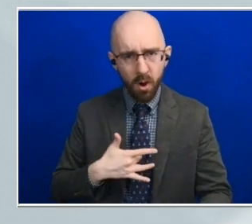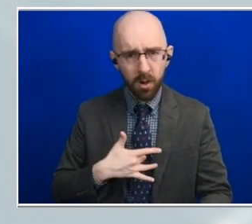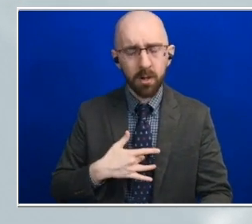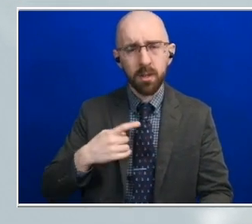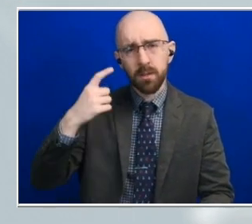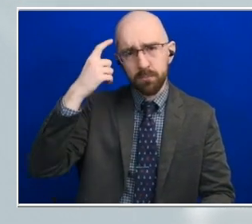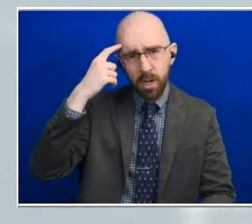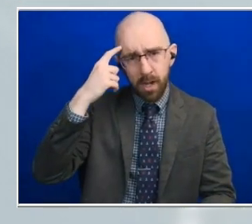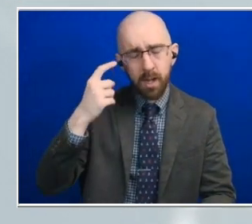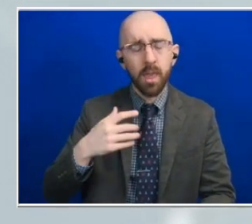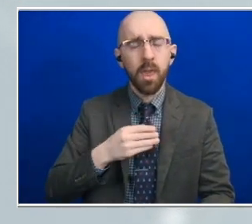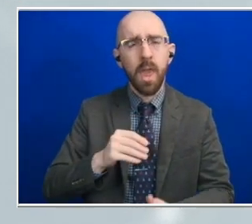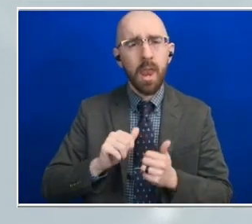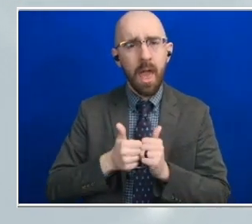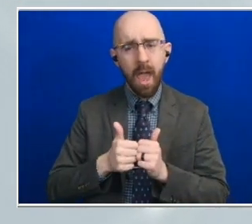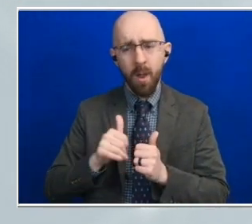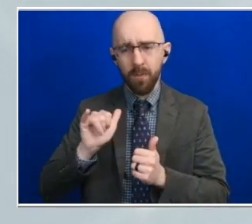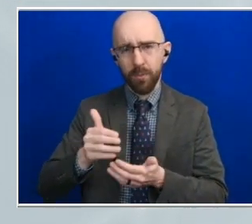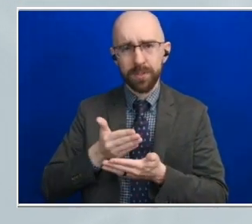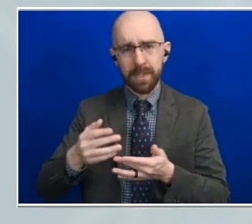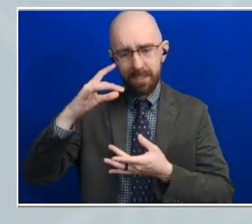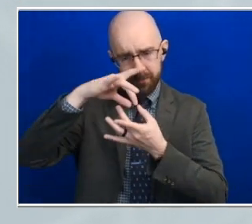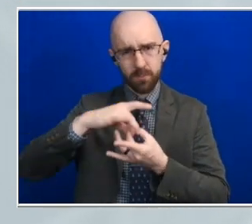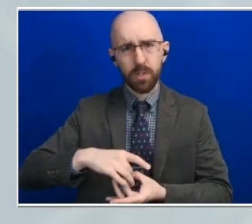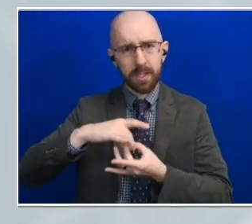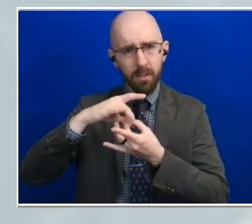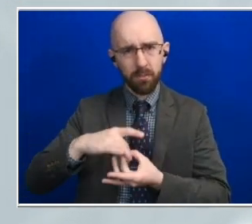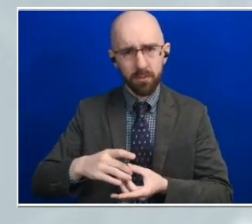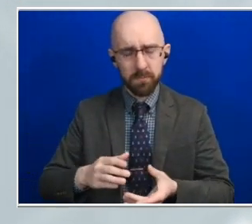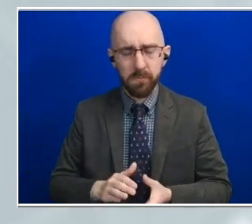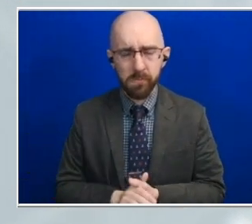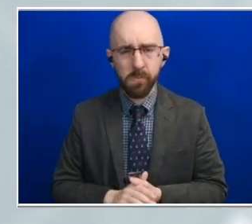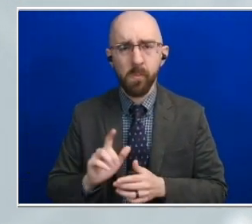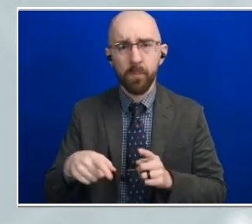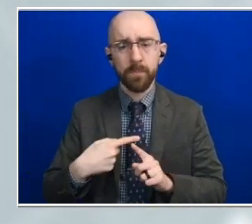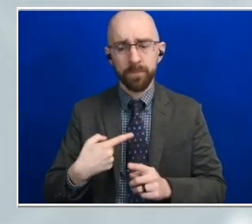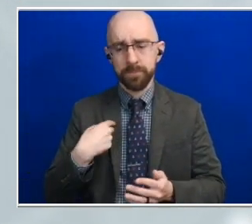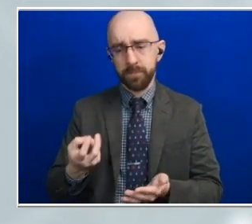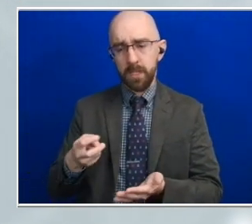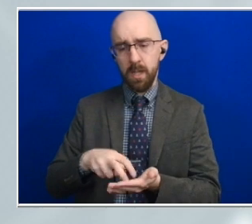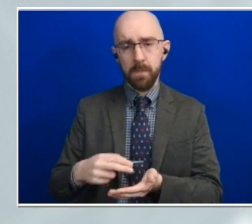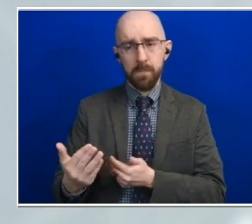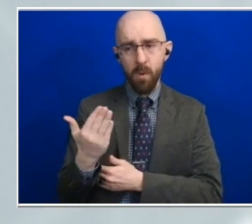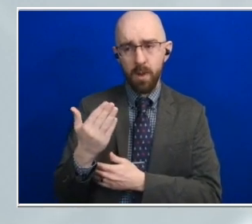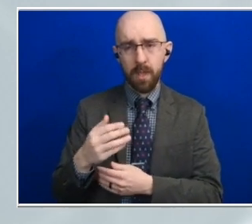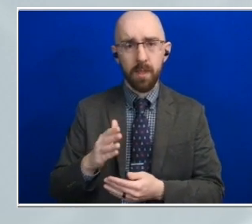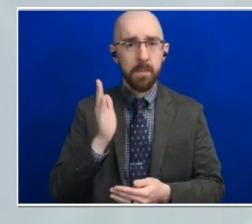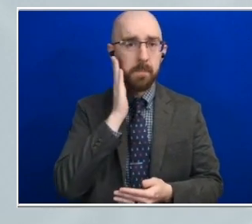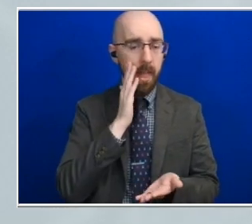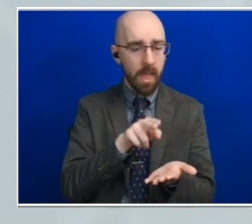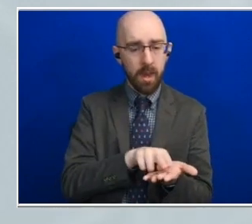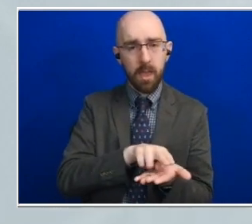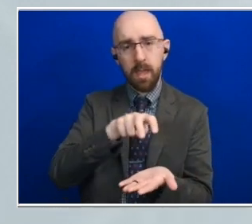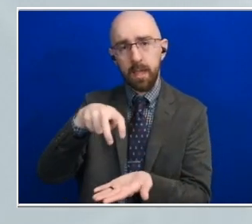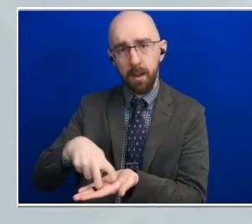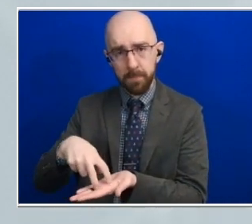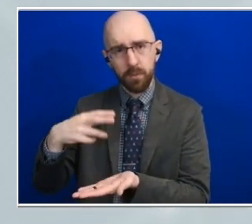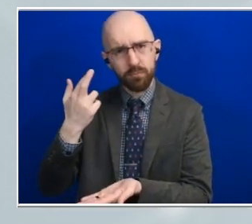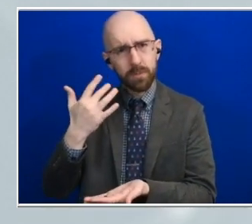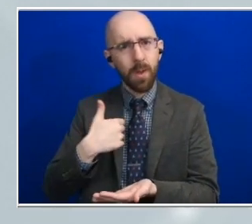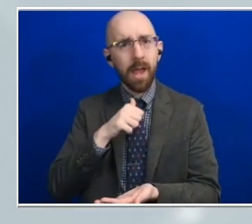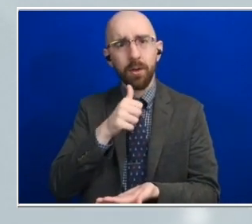how those things work together. So when I wake up in the morning and get out of bed, there's a reason why I don't faint.